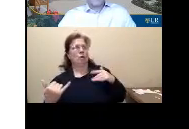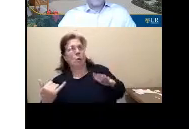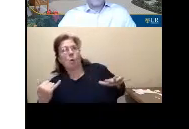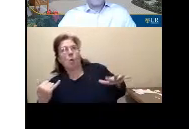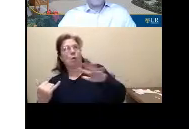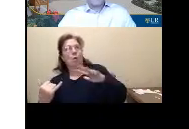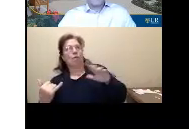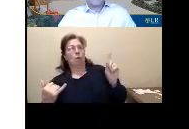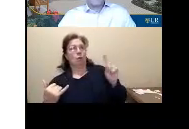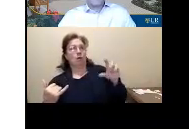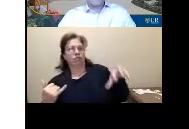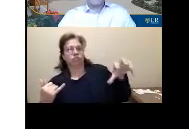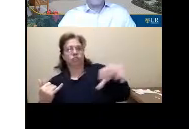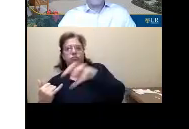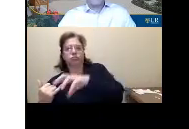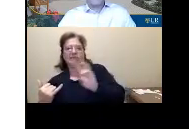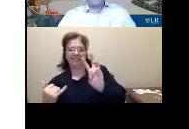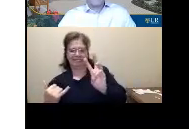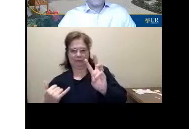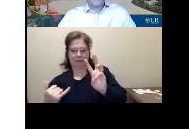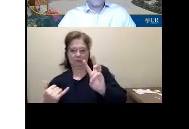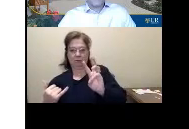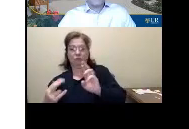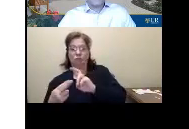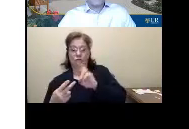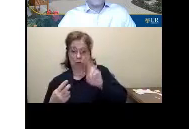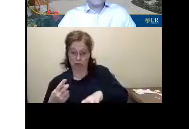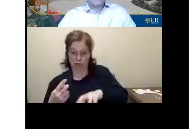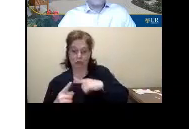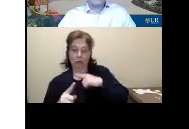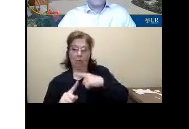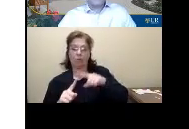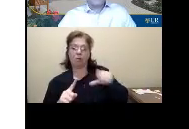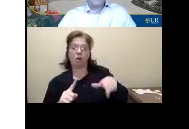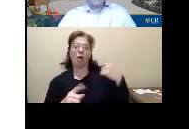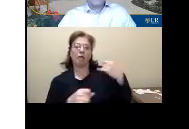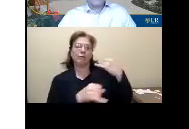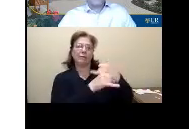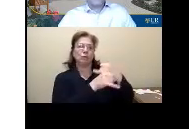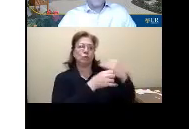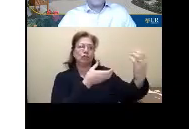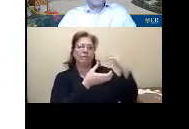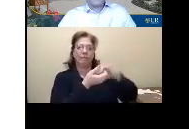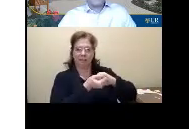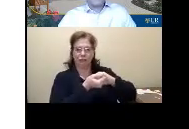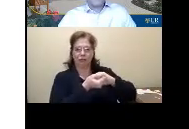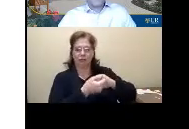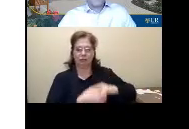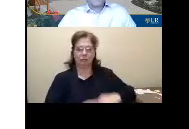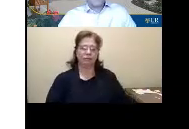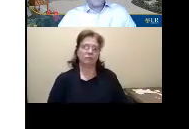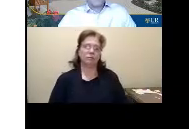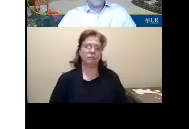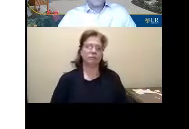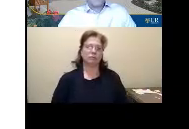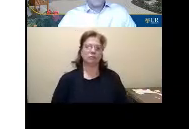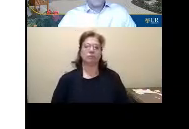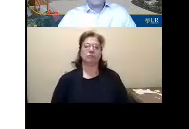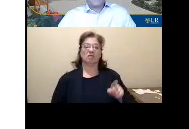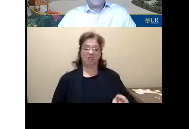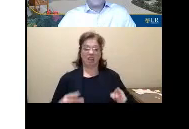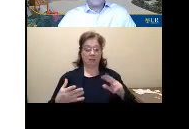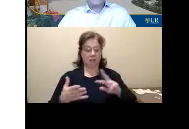sites of service throughout our health system, both in Rochester and in all of our affiliated institutions. This allows us to create a